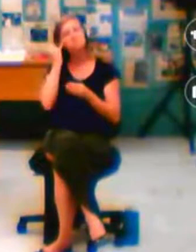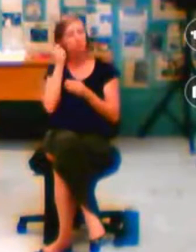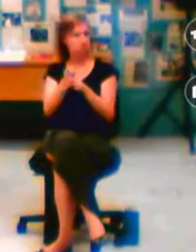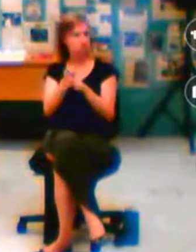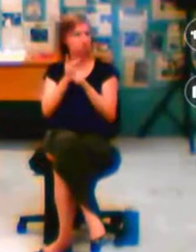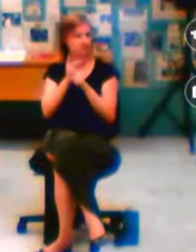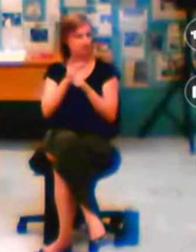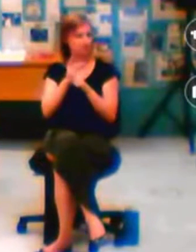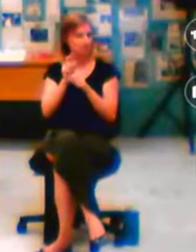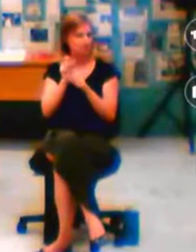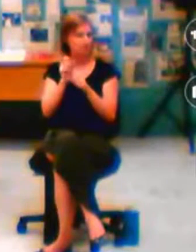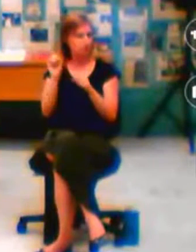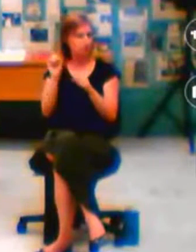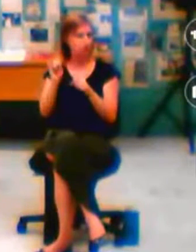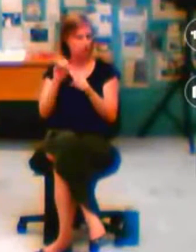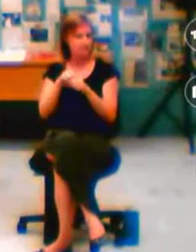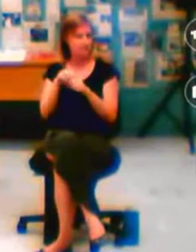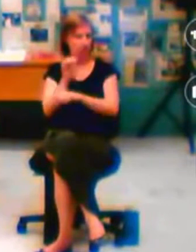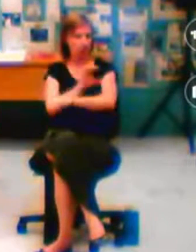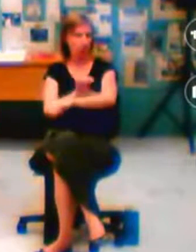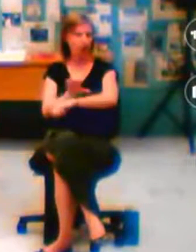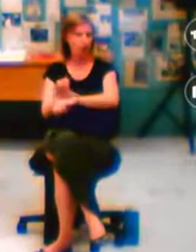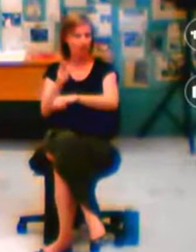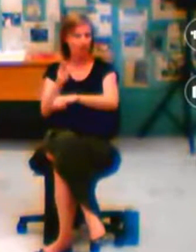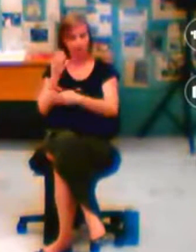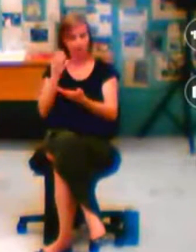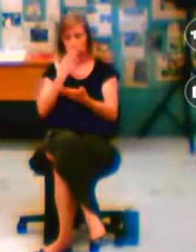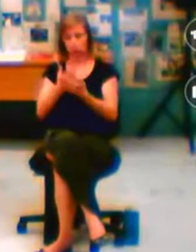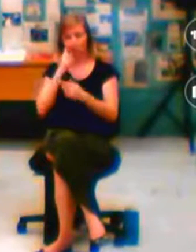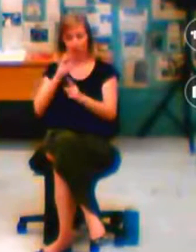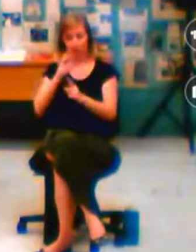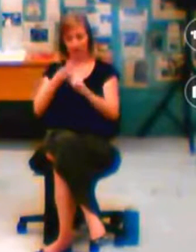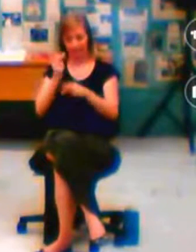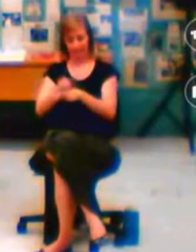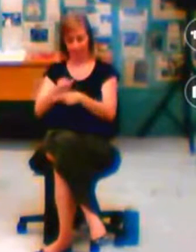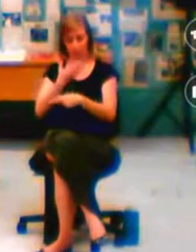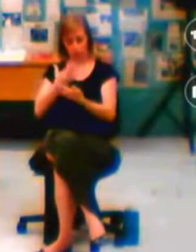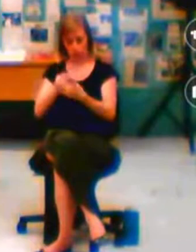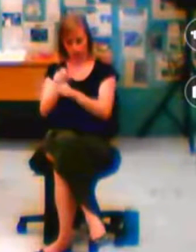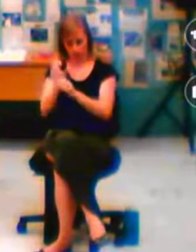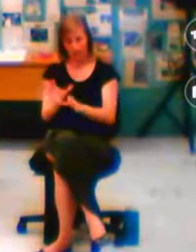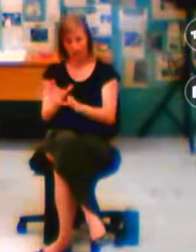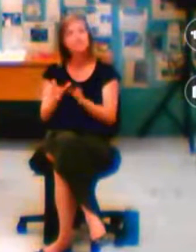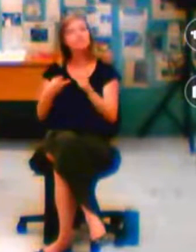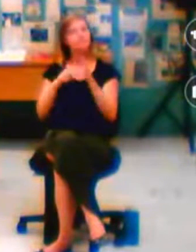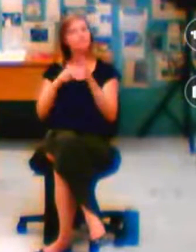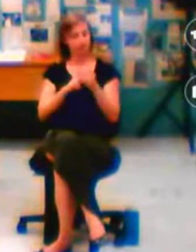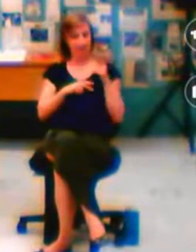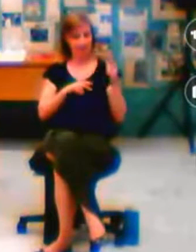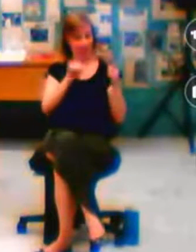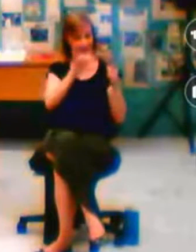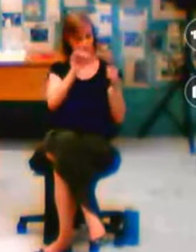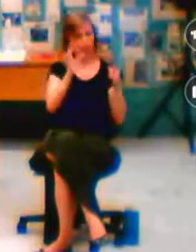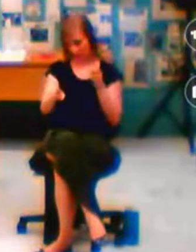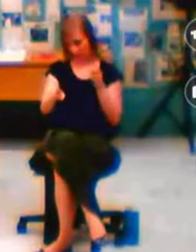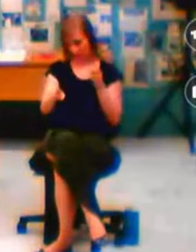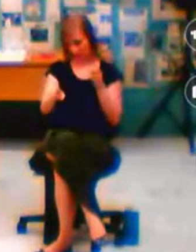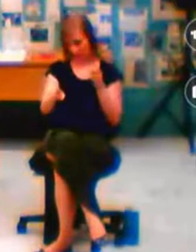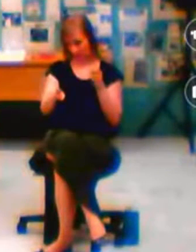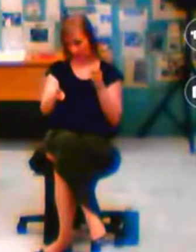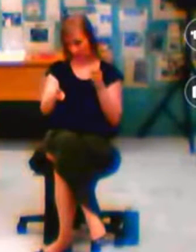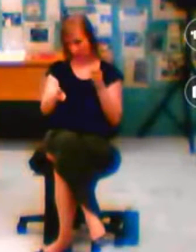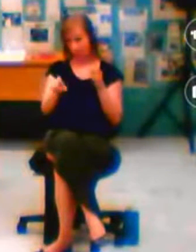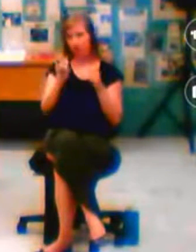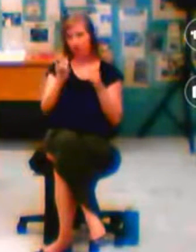only pay as much as Colorado Care would have paid. So if you have a multi-state employer plan, let's say you continue to insure